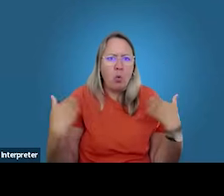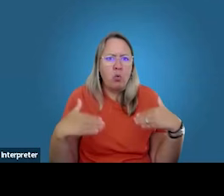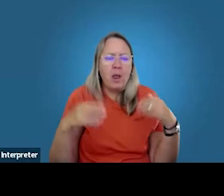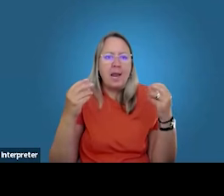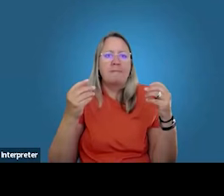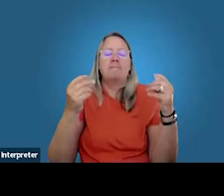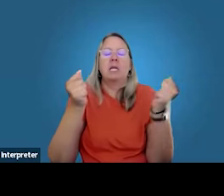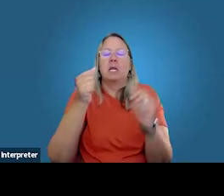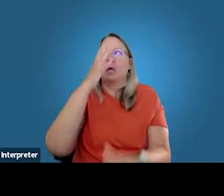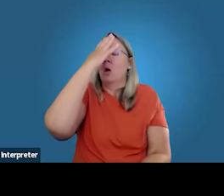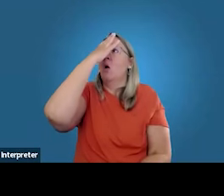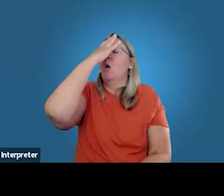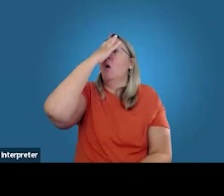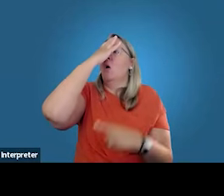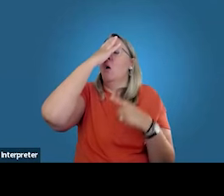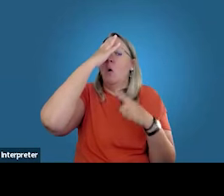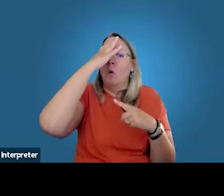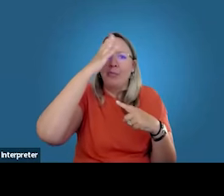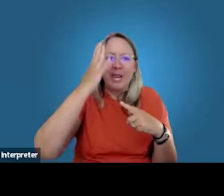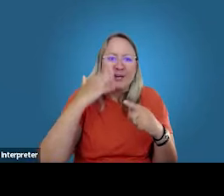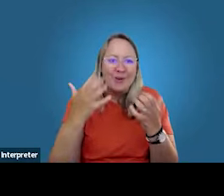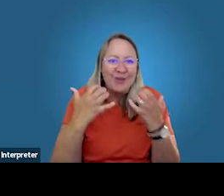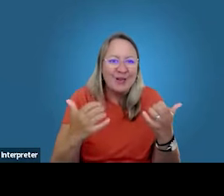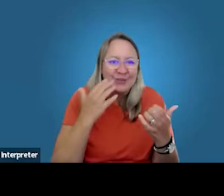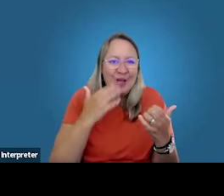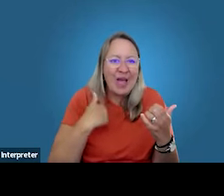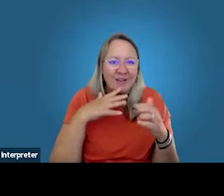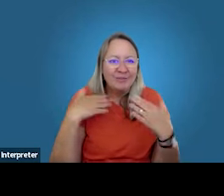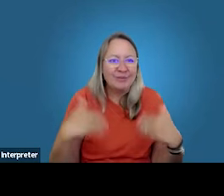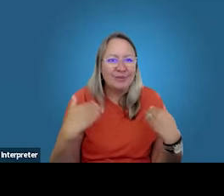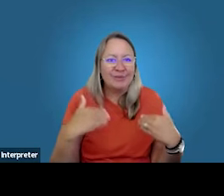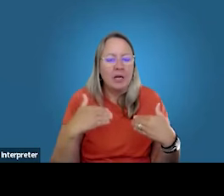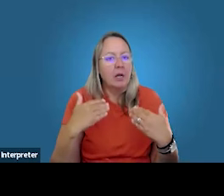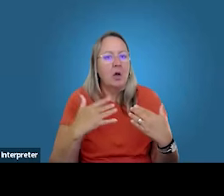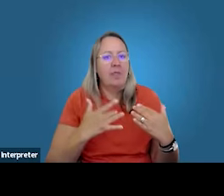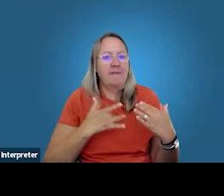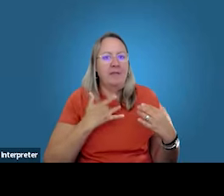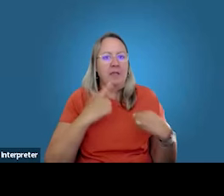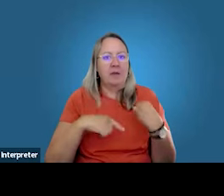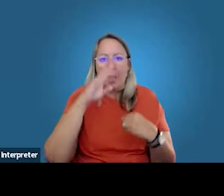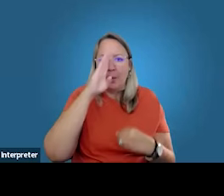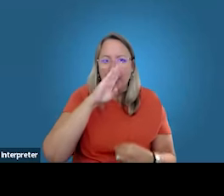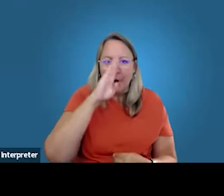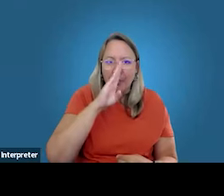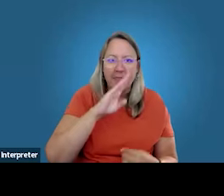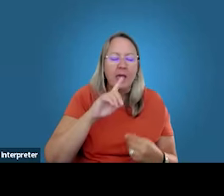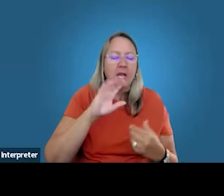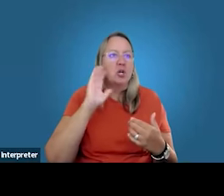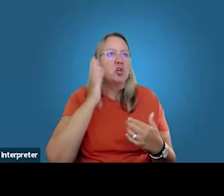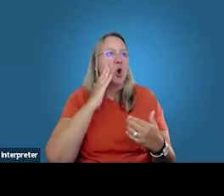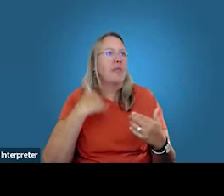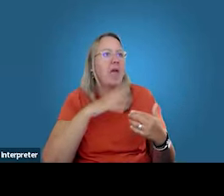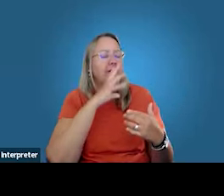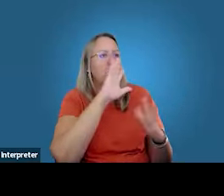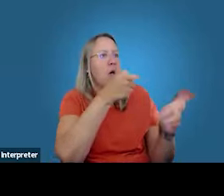immediately leans into the fact that they know the audience is going to have a perception about Barbie. They know that they have to intrigue them in some way. They know they